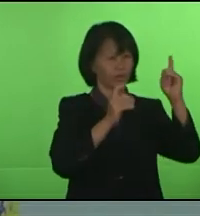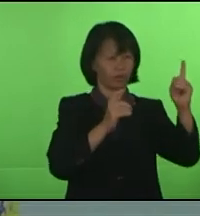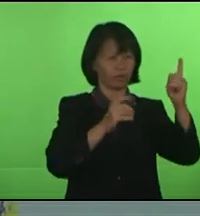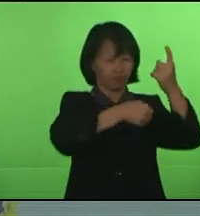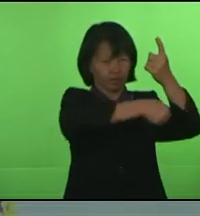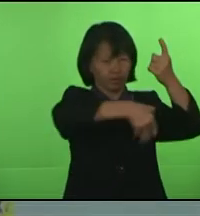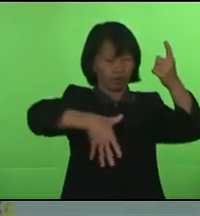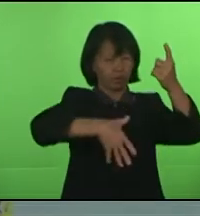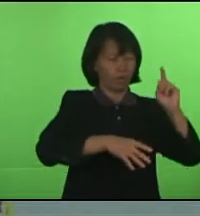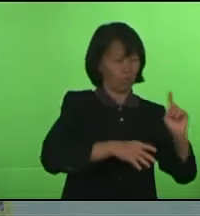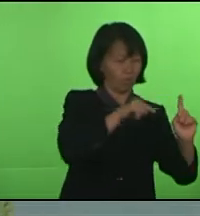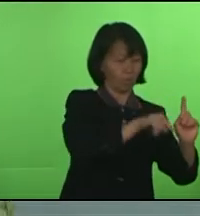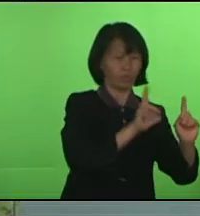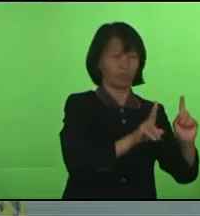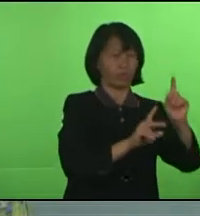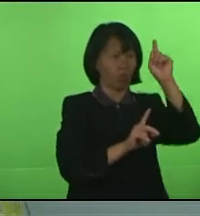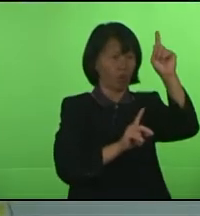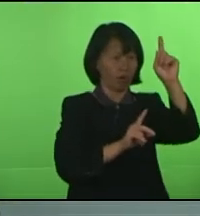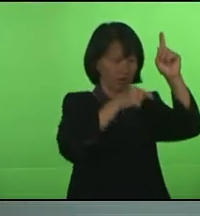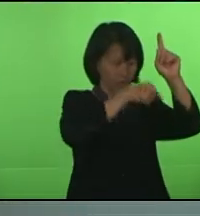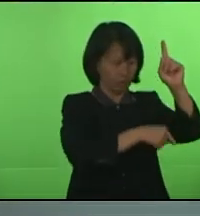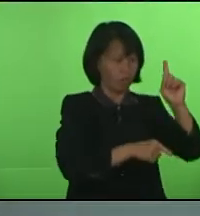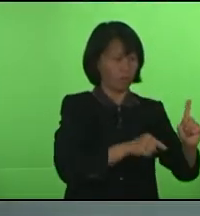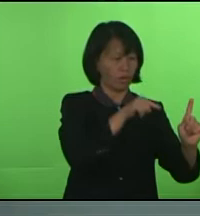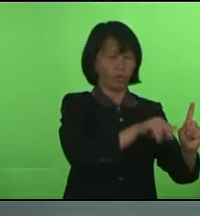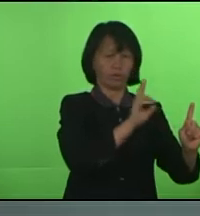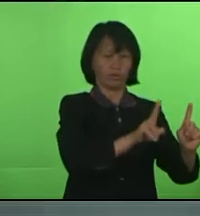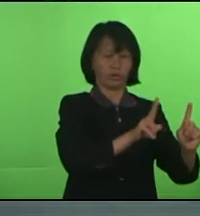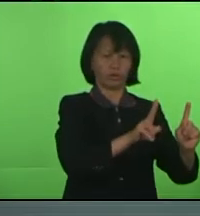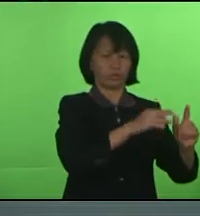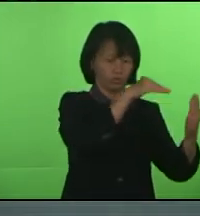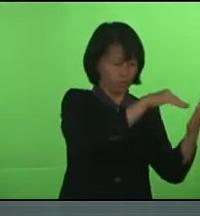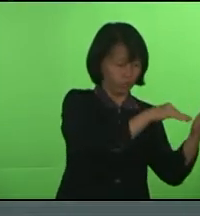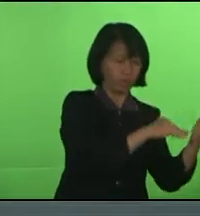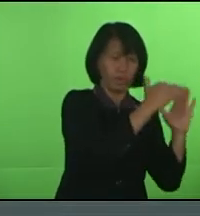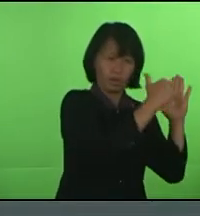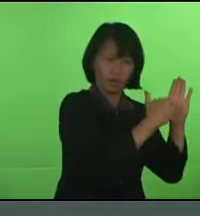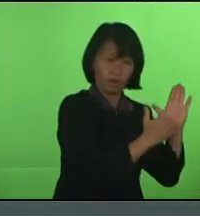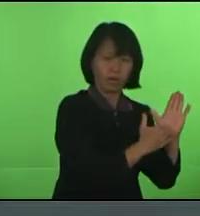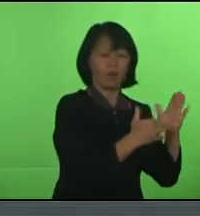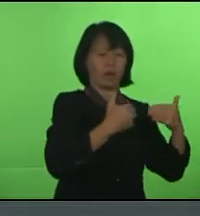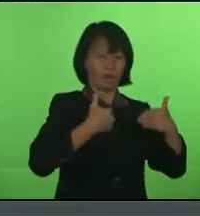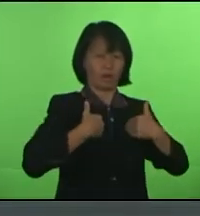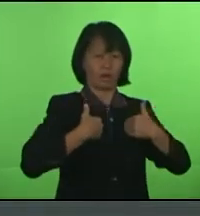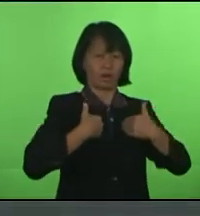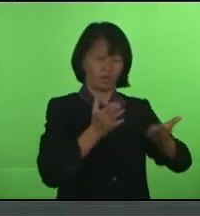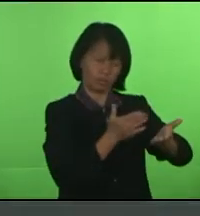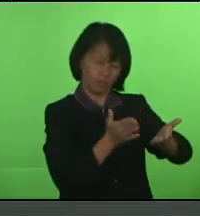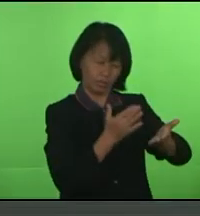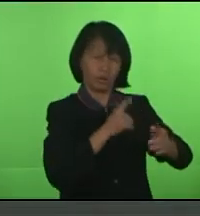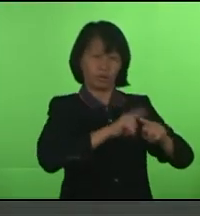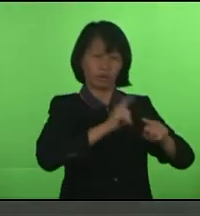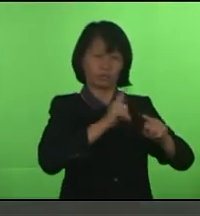subtopic 1.3. We've got a whole list about no less than 5 pairs of different